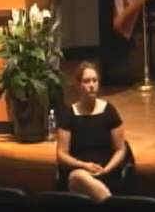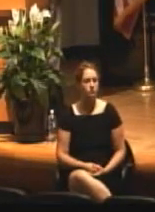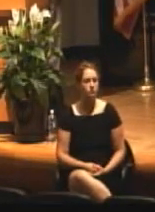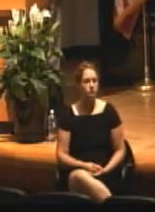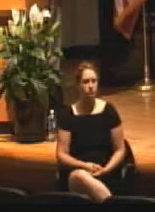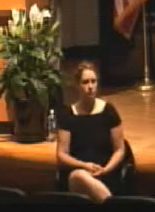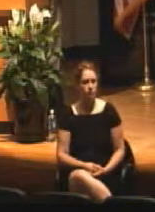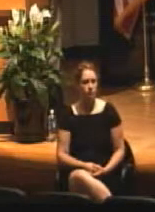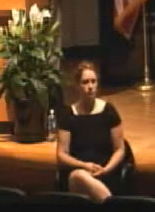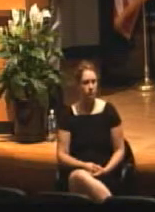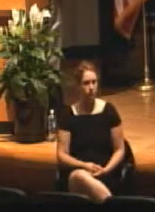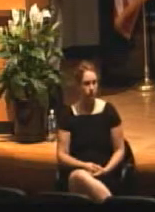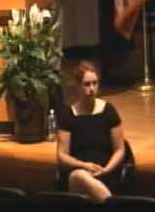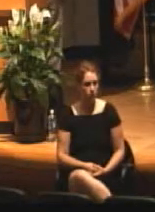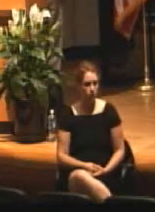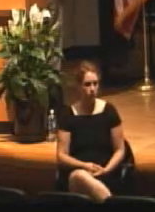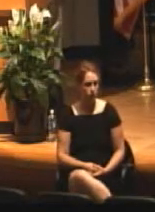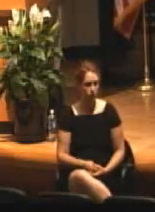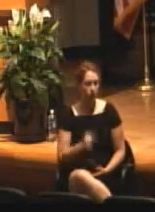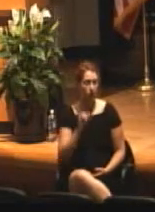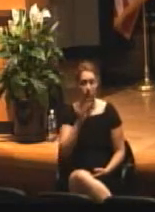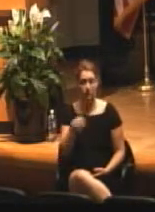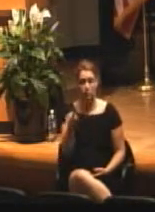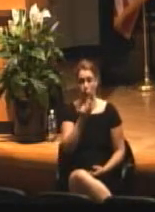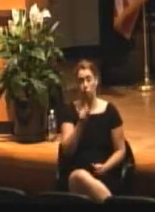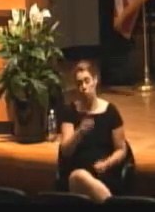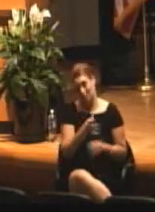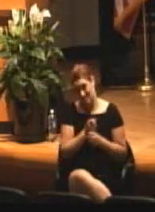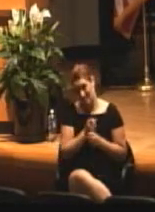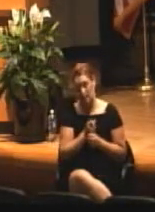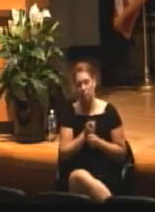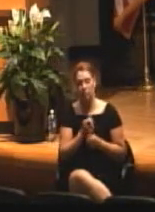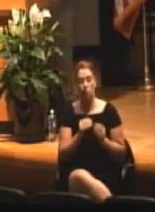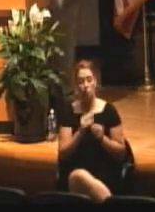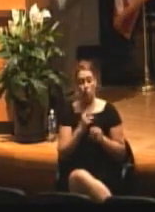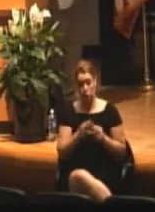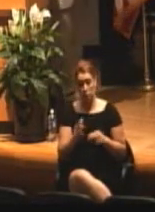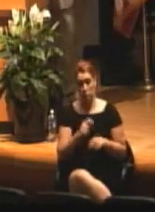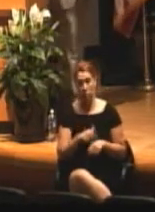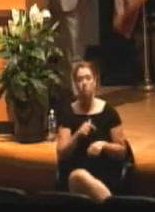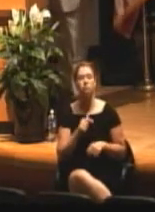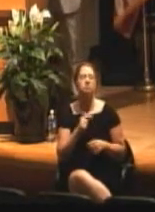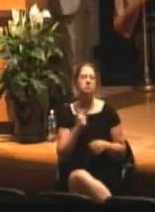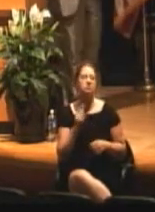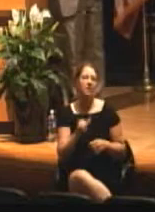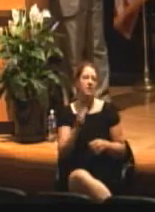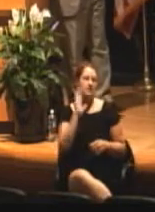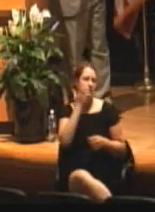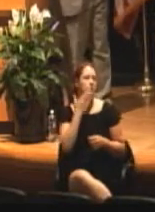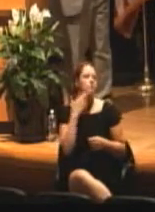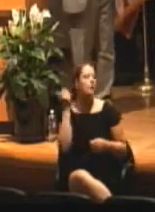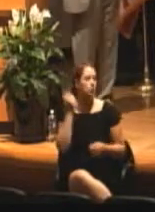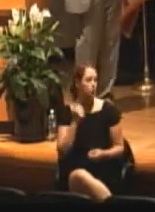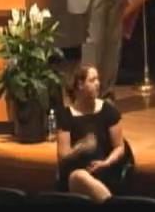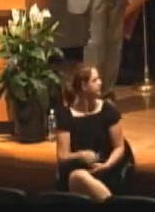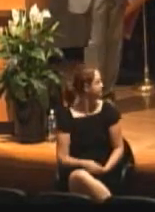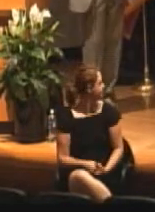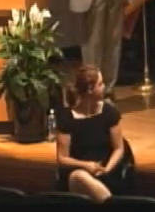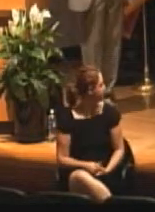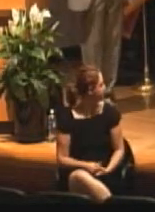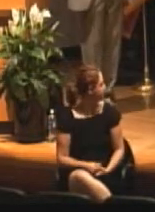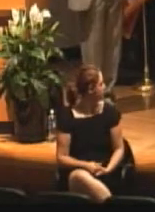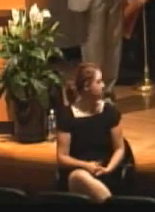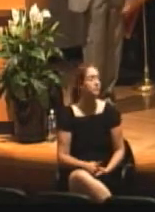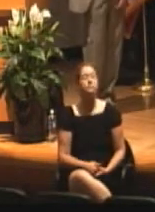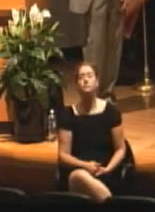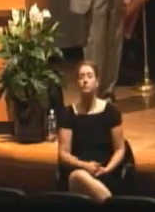a shorter term, normally we like to look at that. So for guidelines, typically conventional loans are pretty run-of-the-mill. They